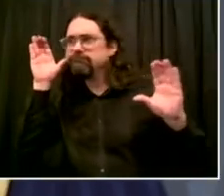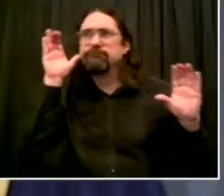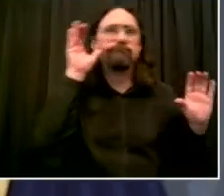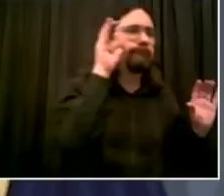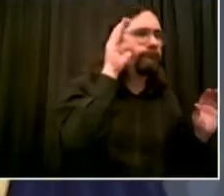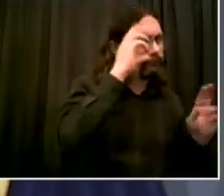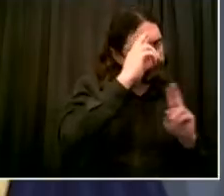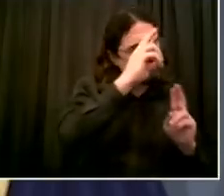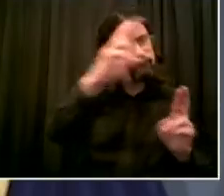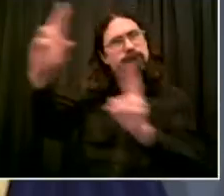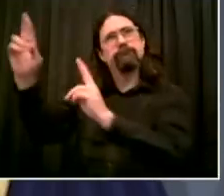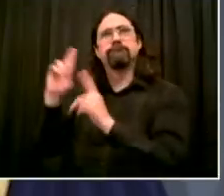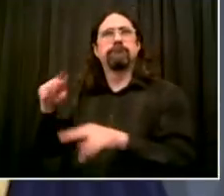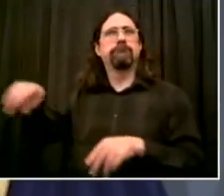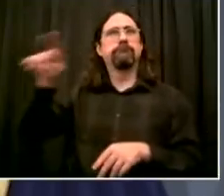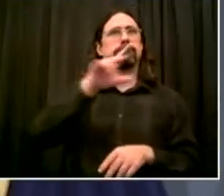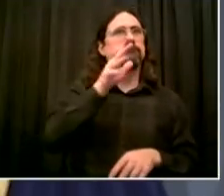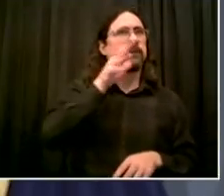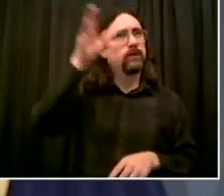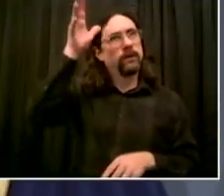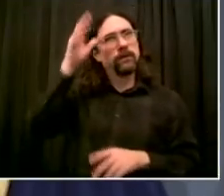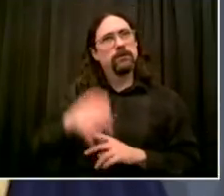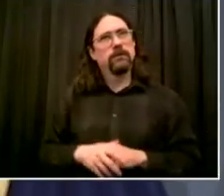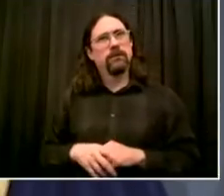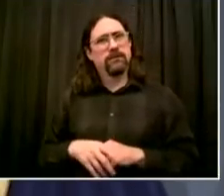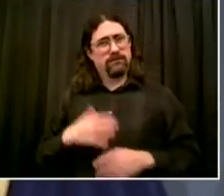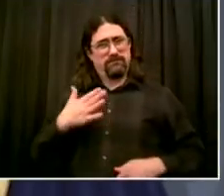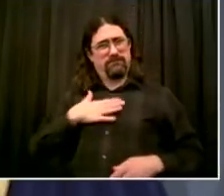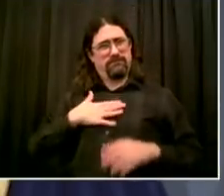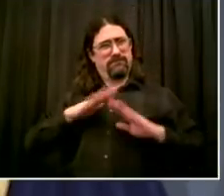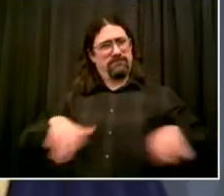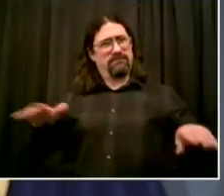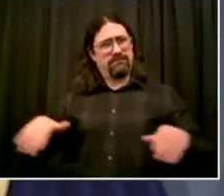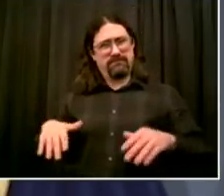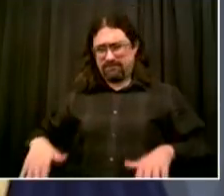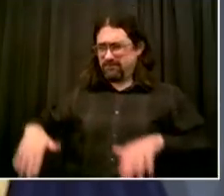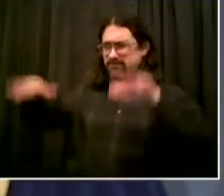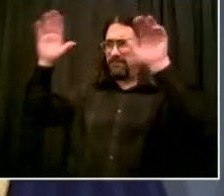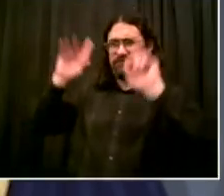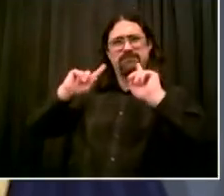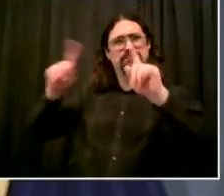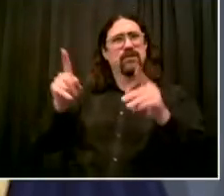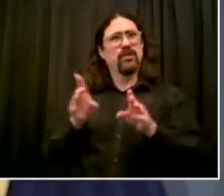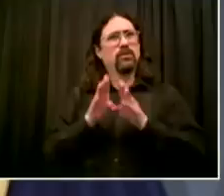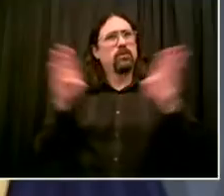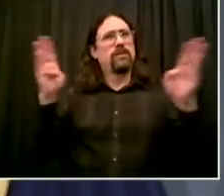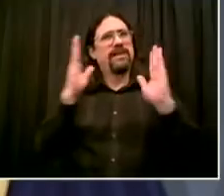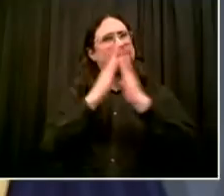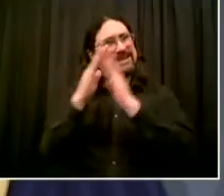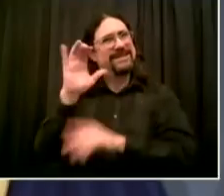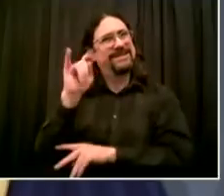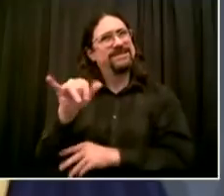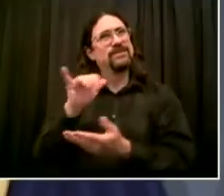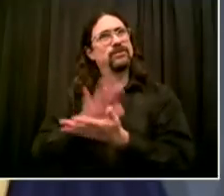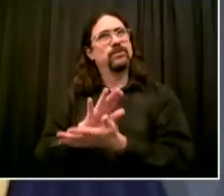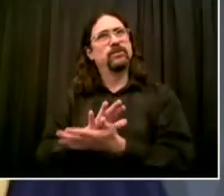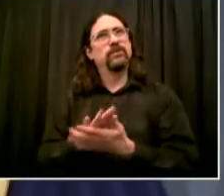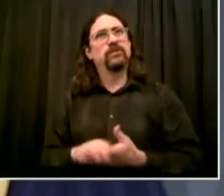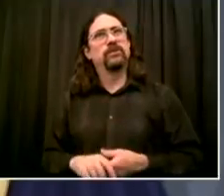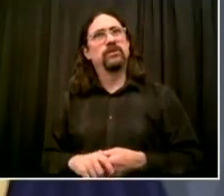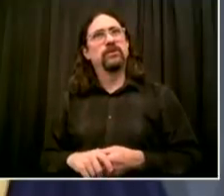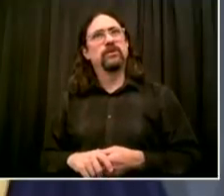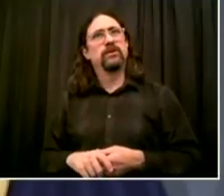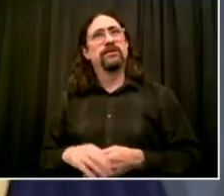through. Safety is the #1 concern of all parents. There's not a doubt in my mind. So whatever we do, it has to start from a safety perspective first, but it